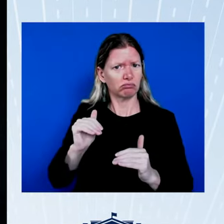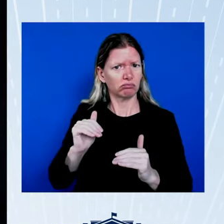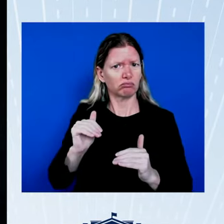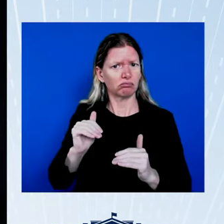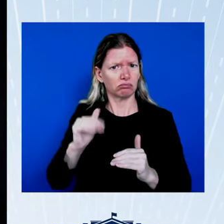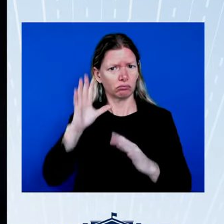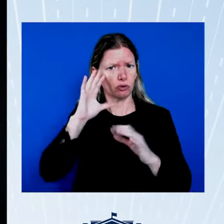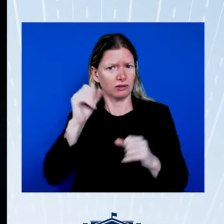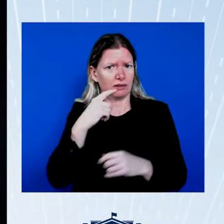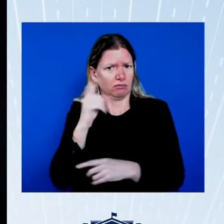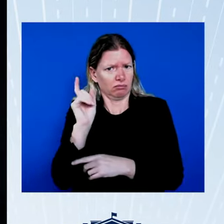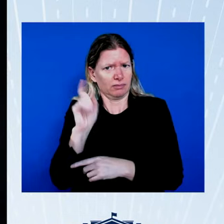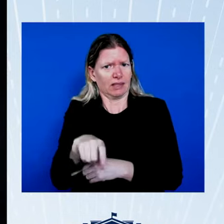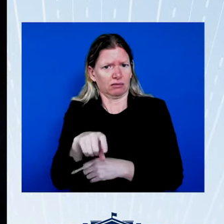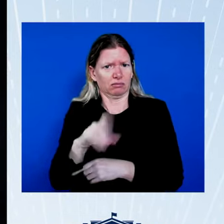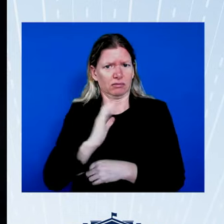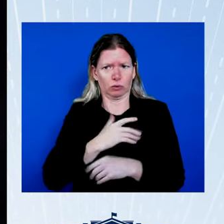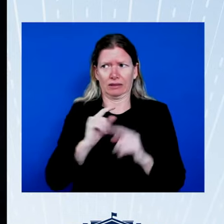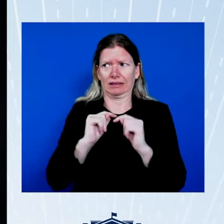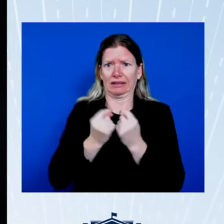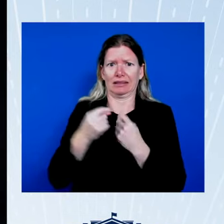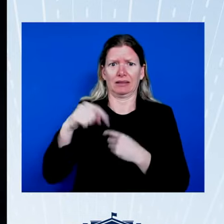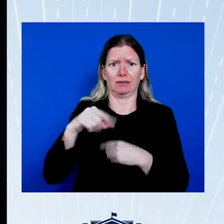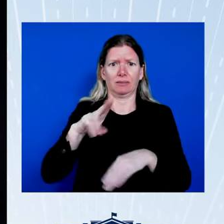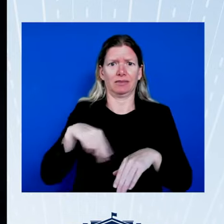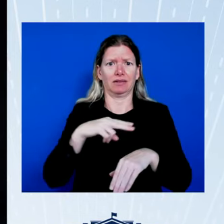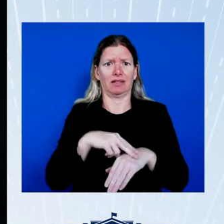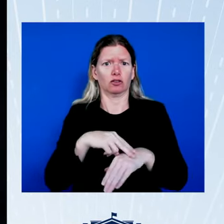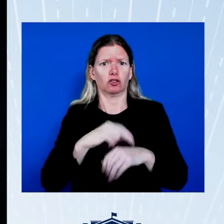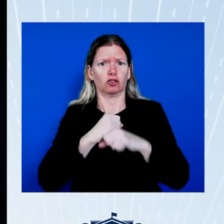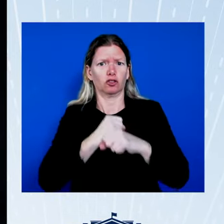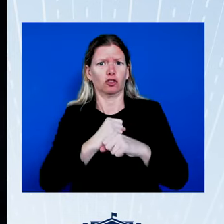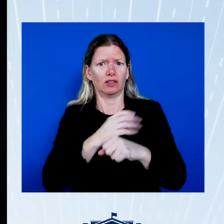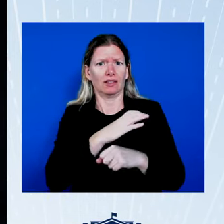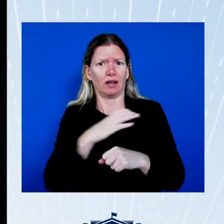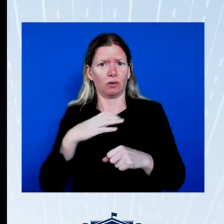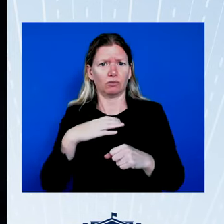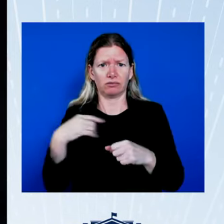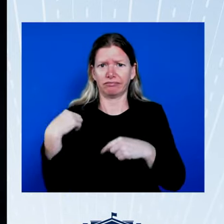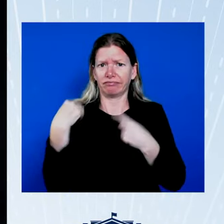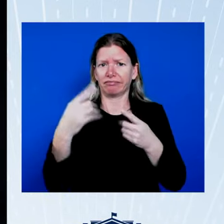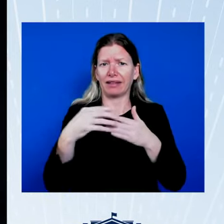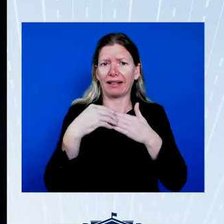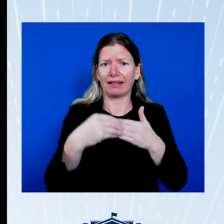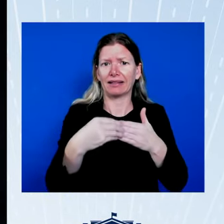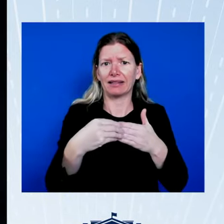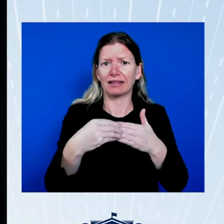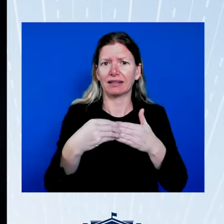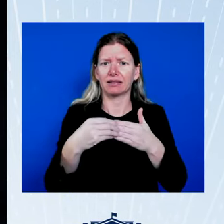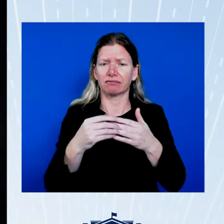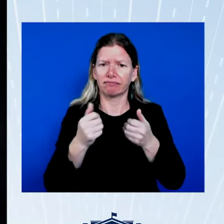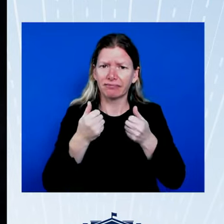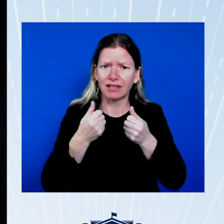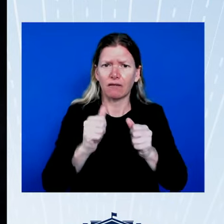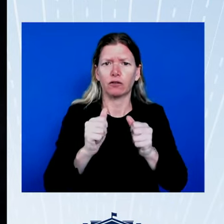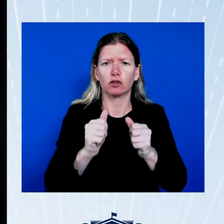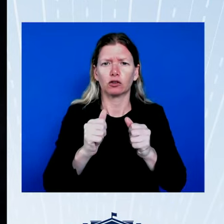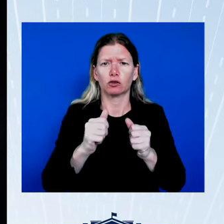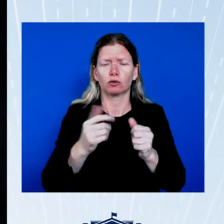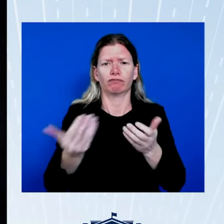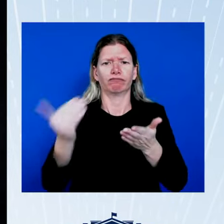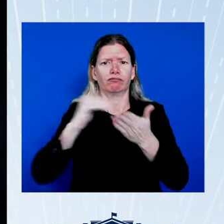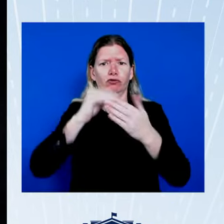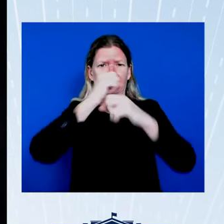National Security Council has been leading a cabinet-wide effort to re-envision how we support long-term community building